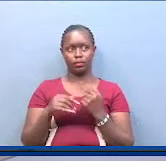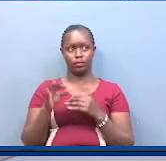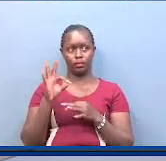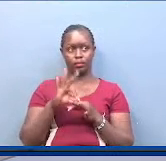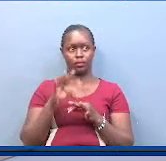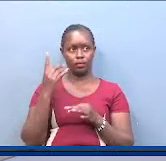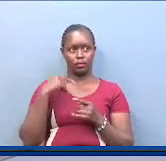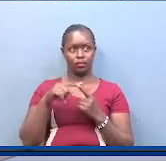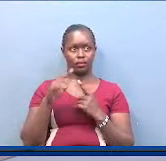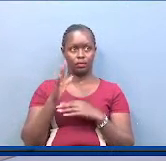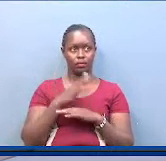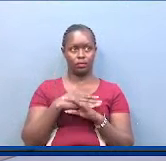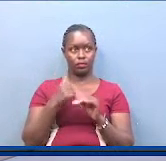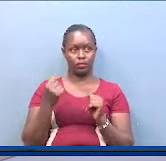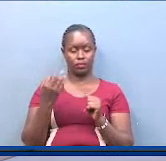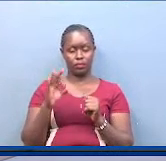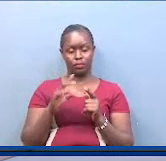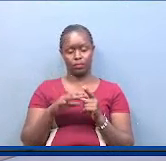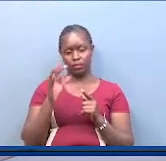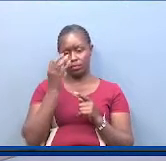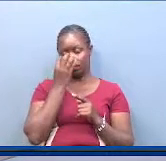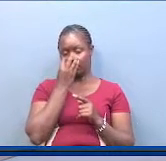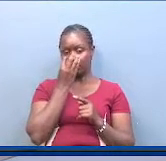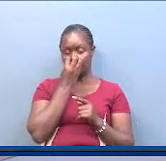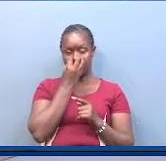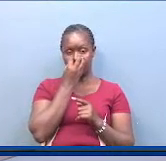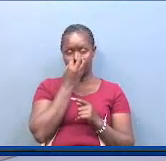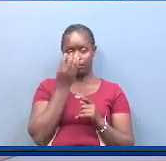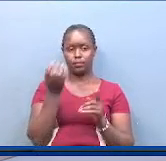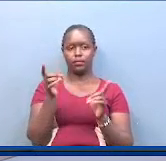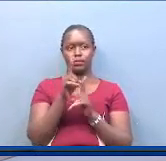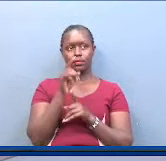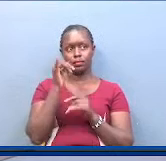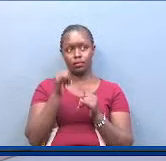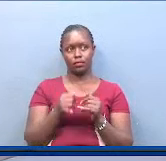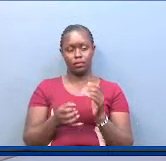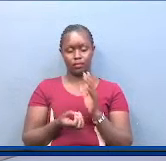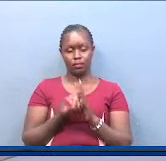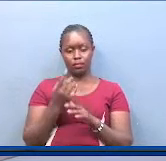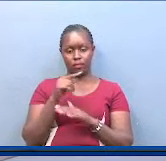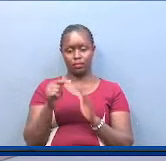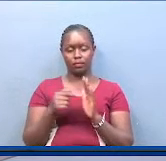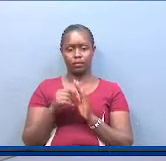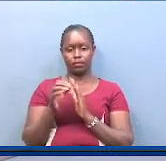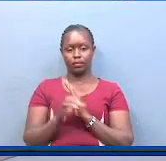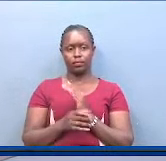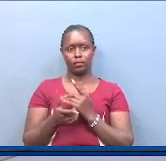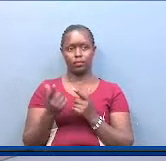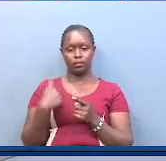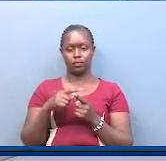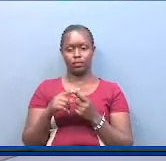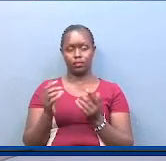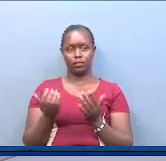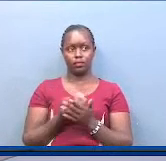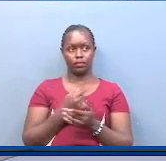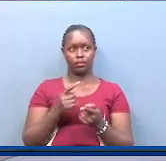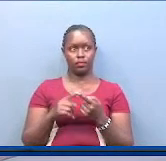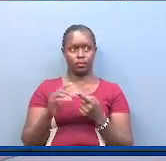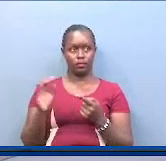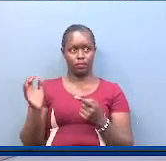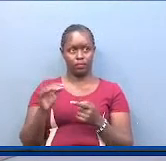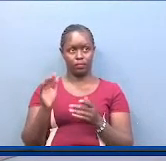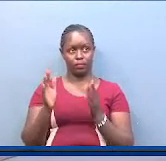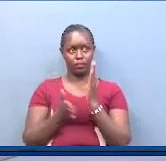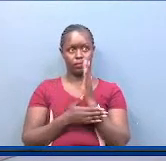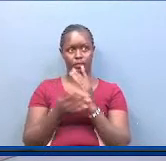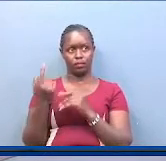vote for the presidency of William Samoei Ruto, the new dawn in this country. Let us get rid of madharau and bad